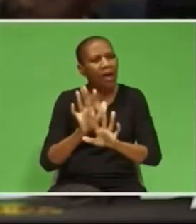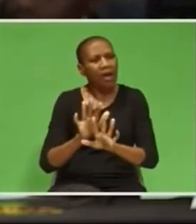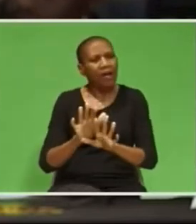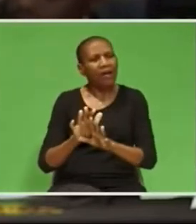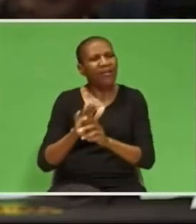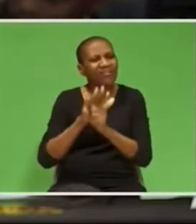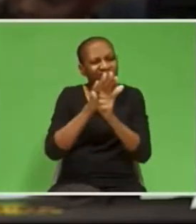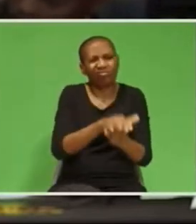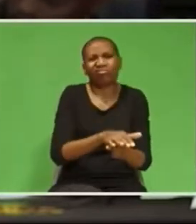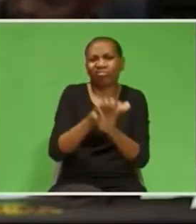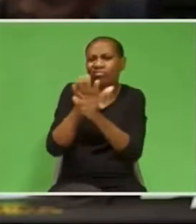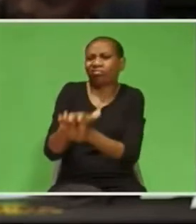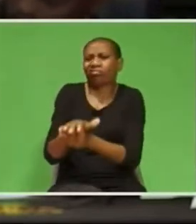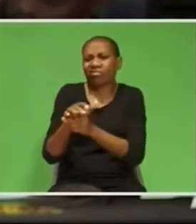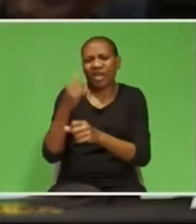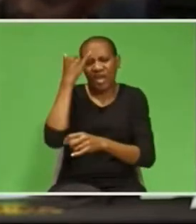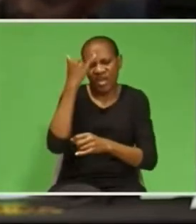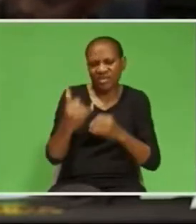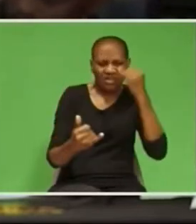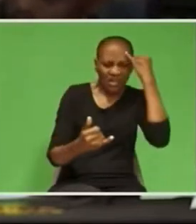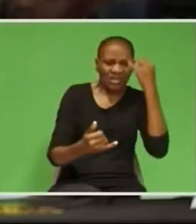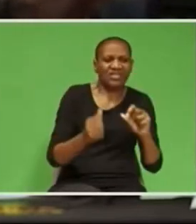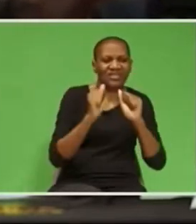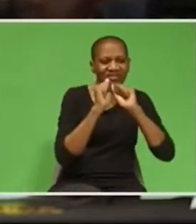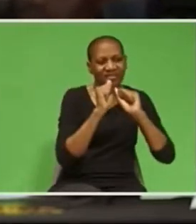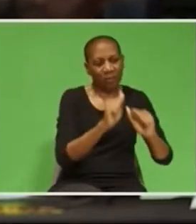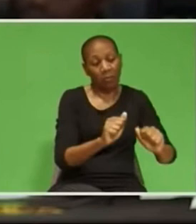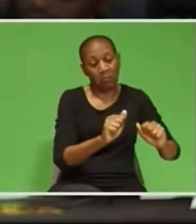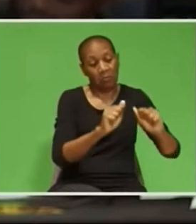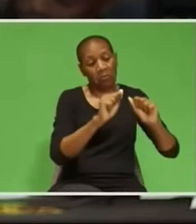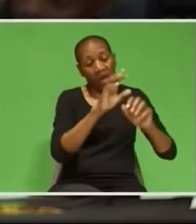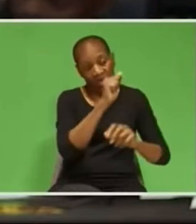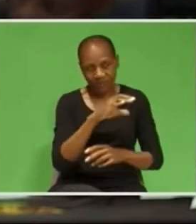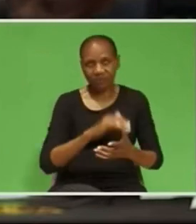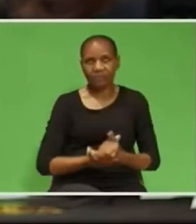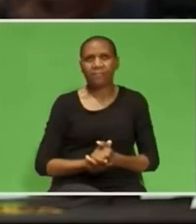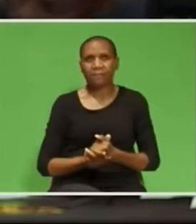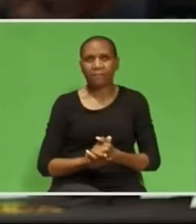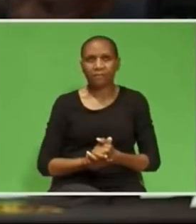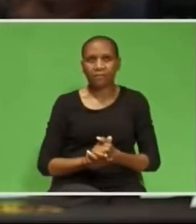the oppressive ideology and the oppressive political party that you serve.